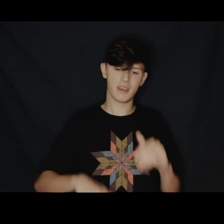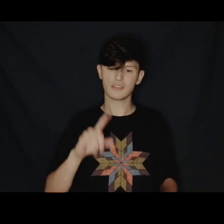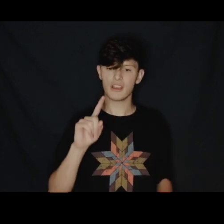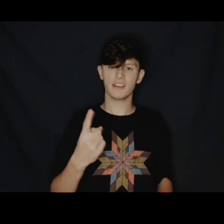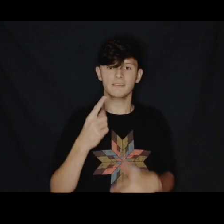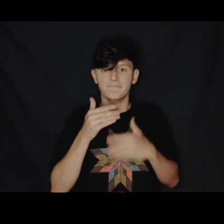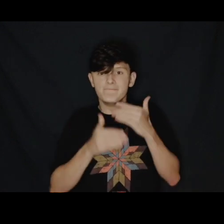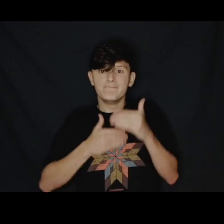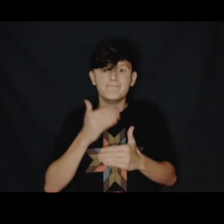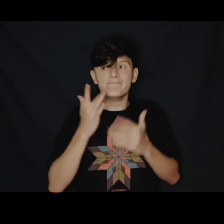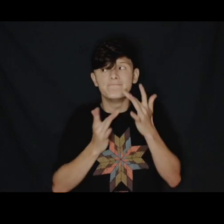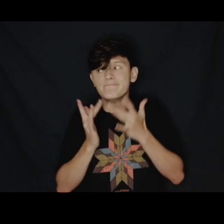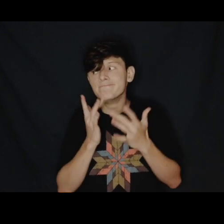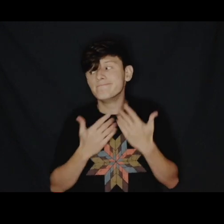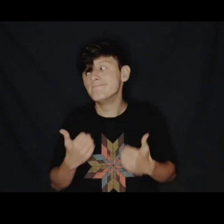More than